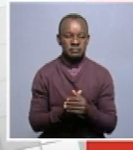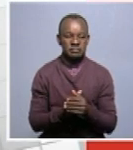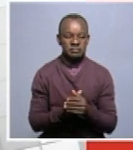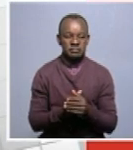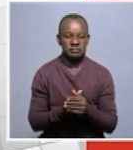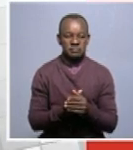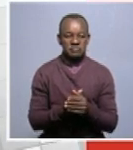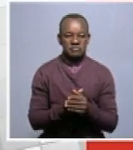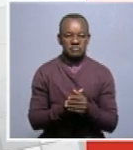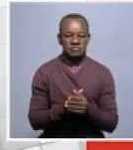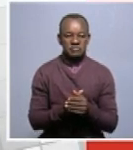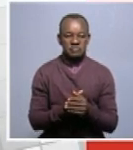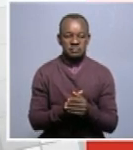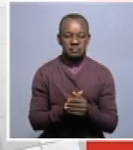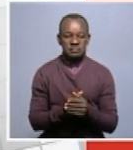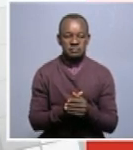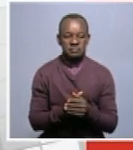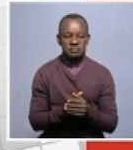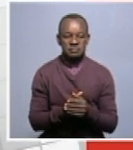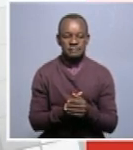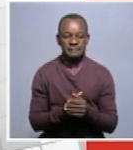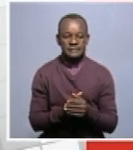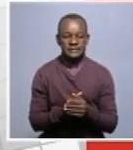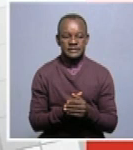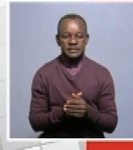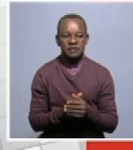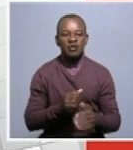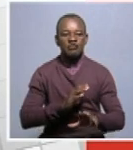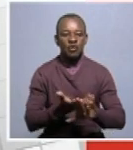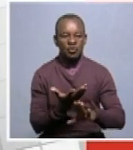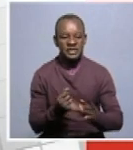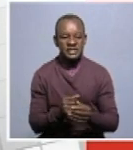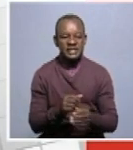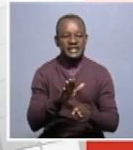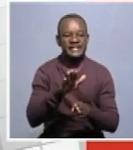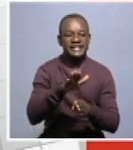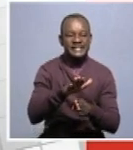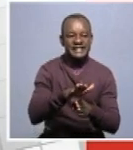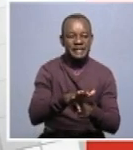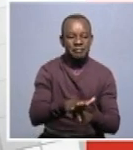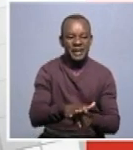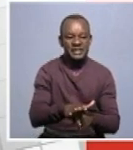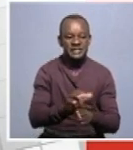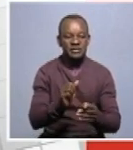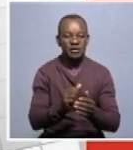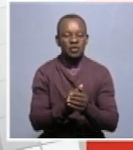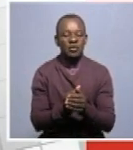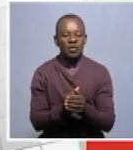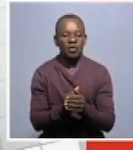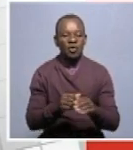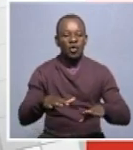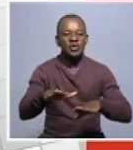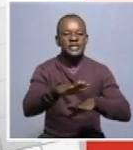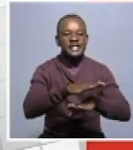itself, an error happens in its genetic material, which results in some